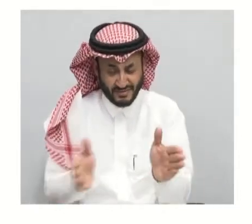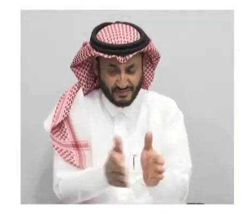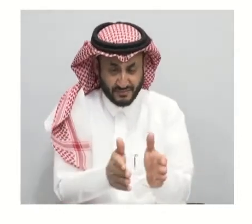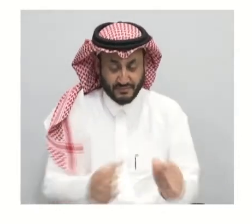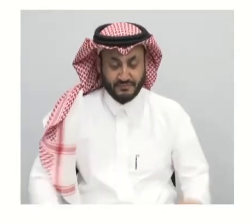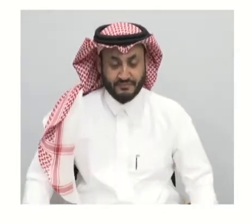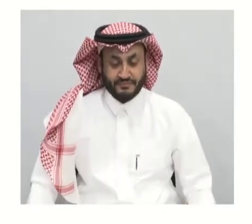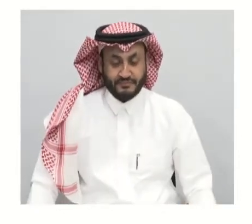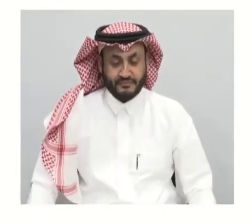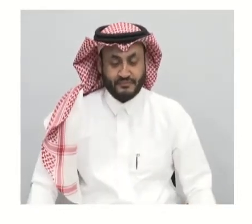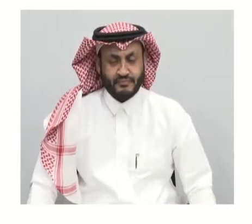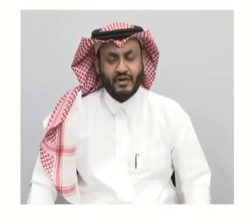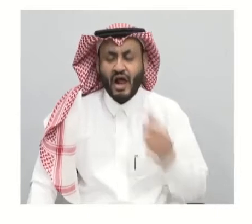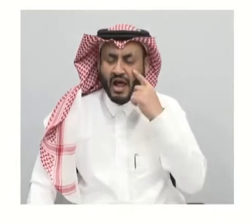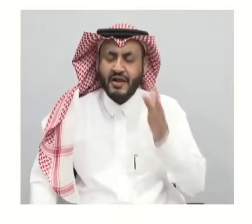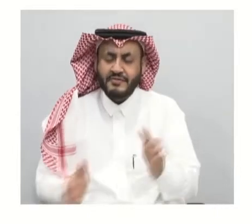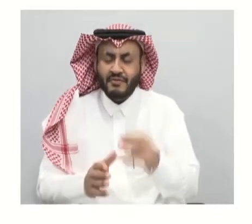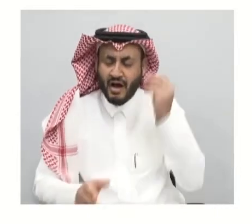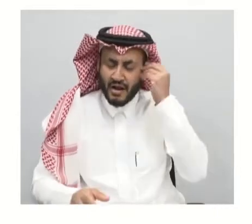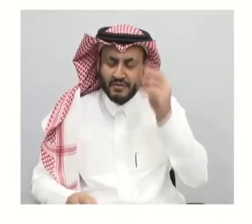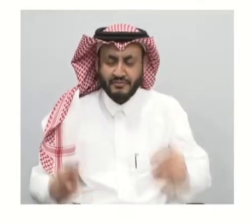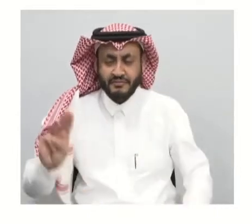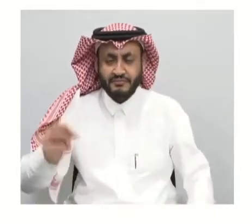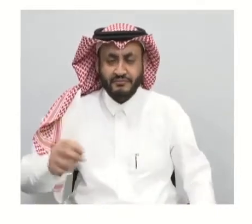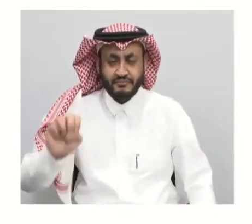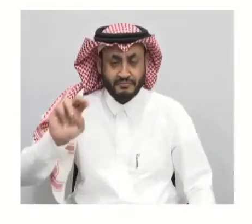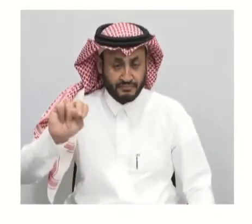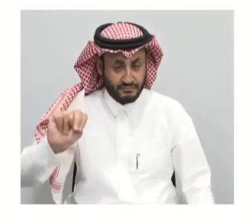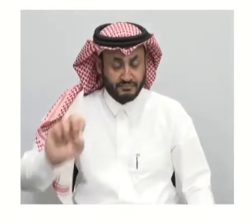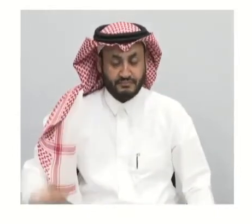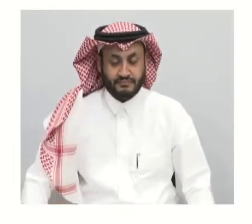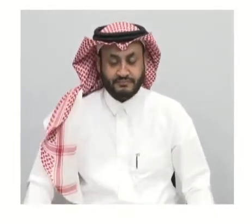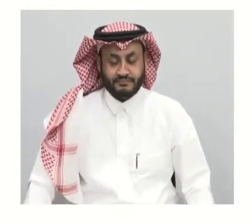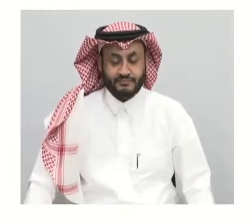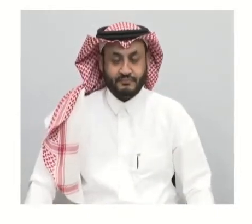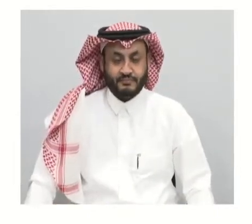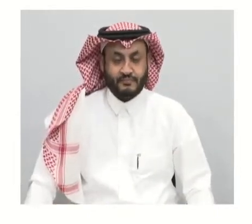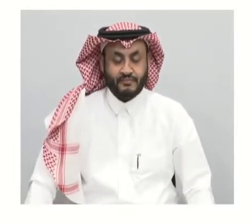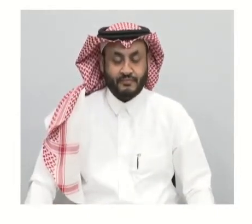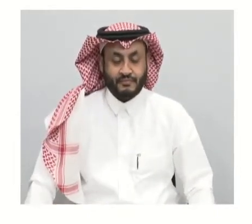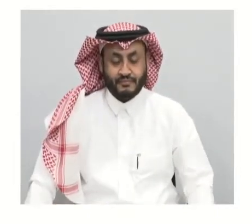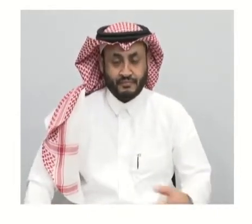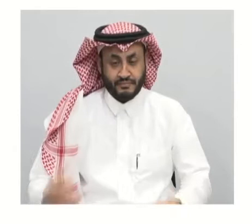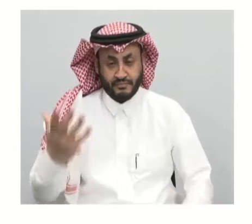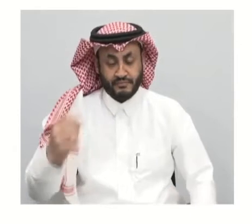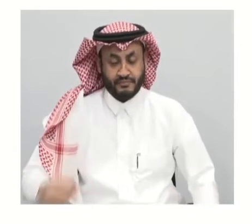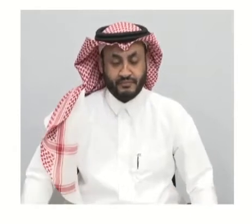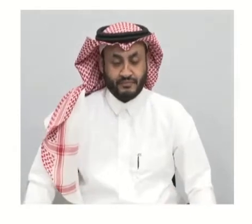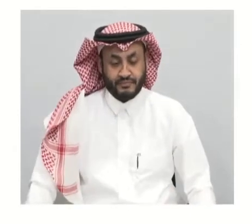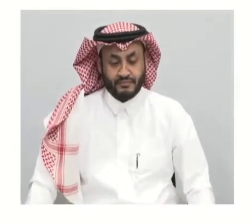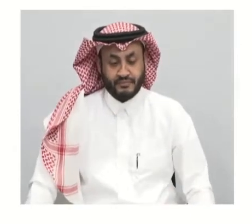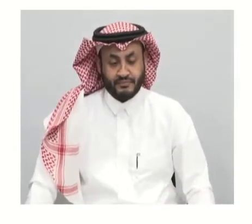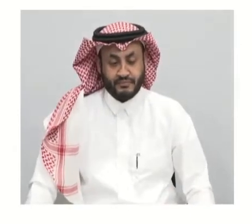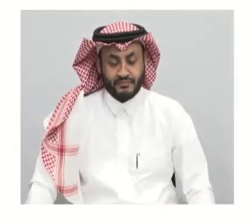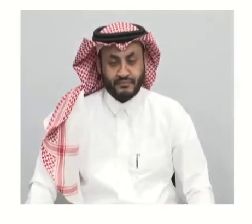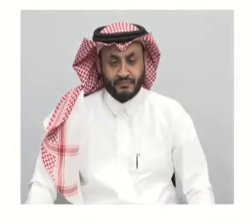So which one are we going to use? Excellent, we will use when. And number five, dad